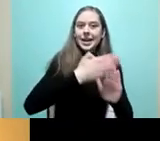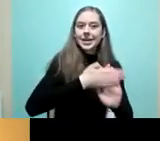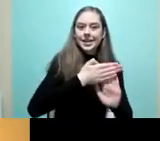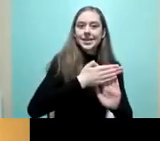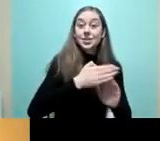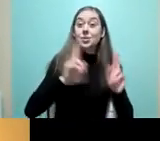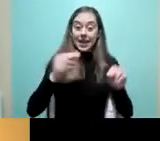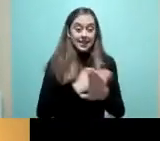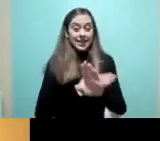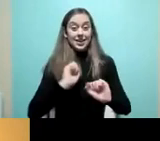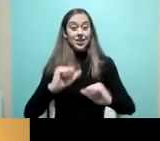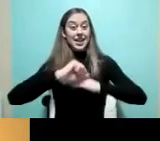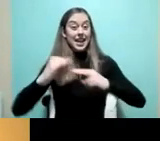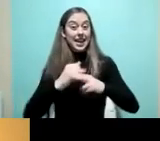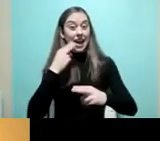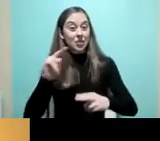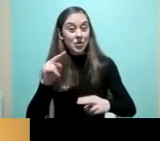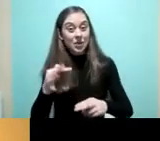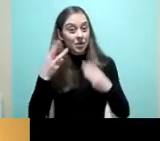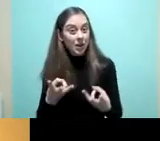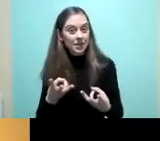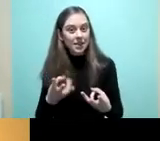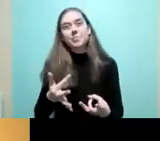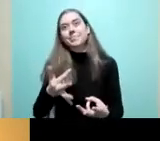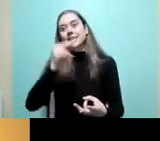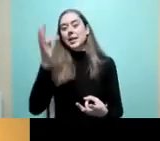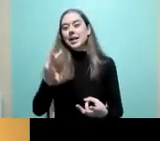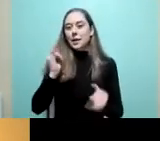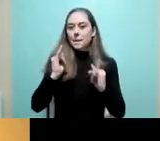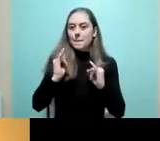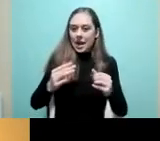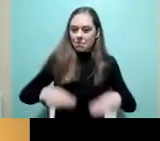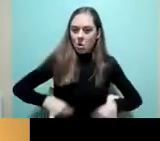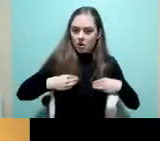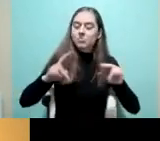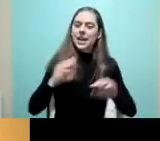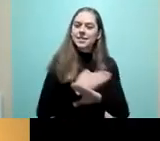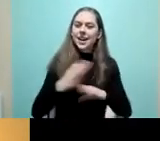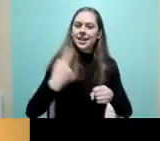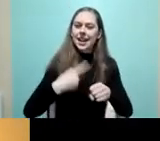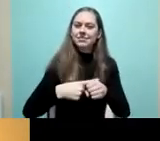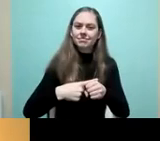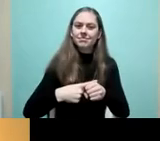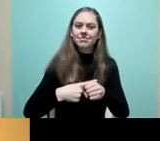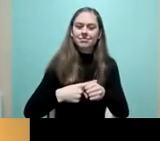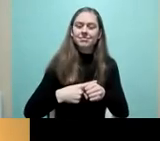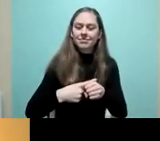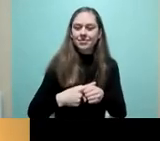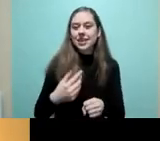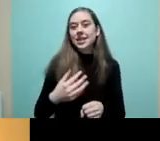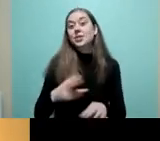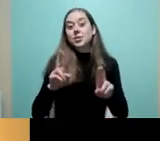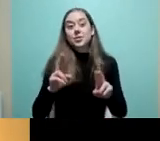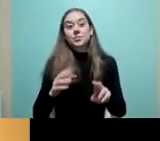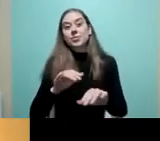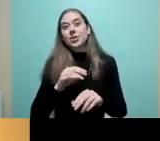if you have to. If you had a bad morning, you can start your day in the afternoon. If you've had a bad week, and you can start your week on a